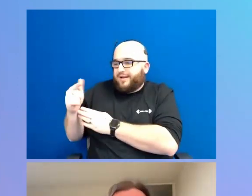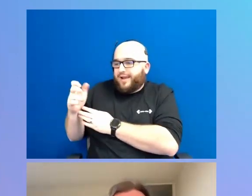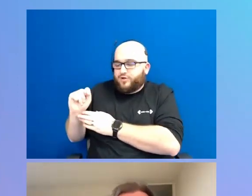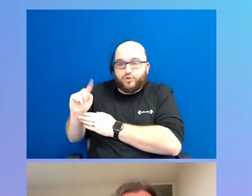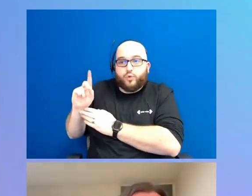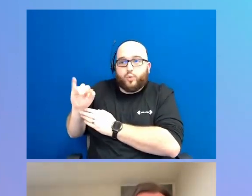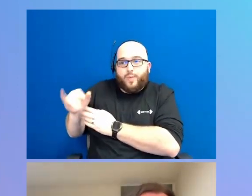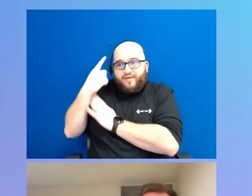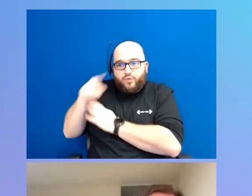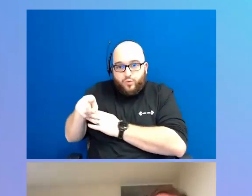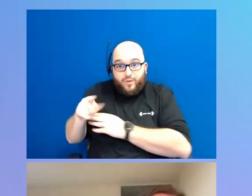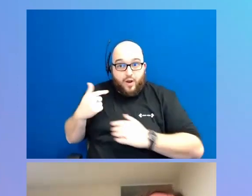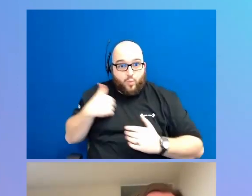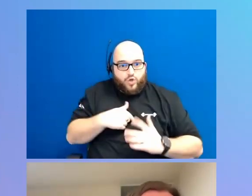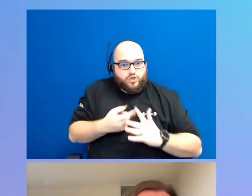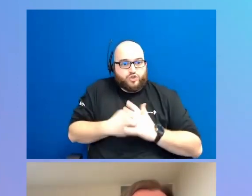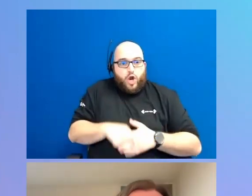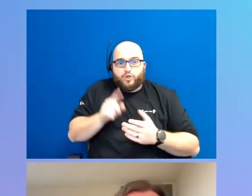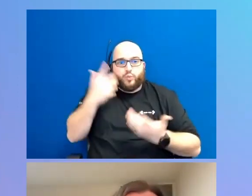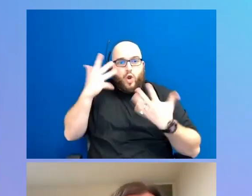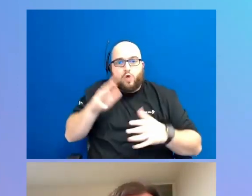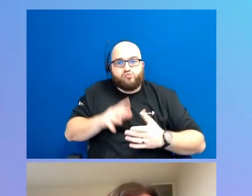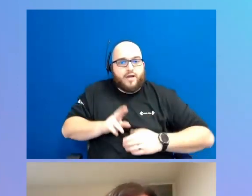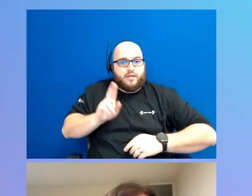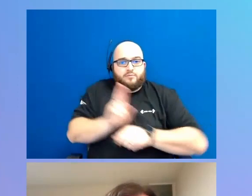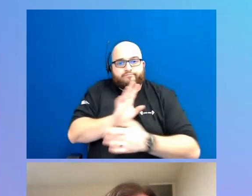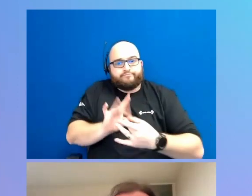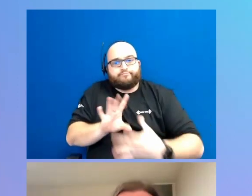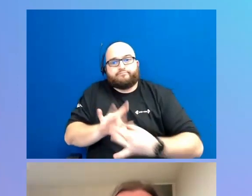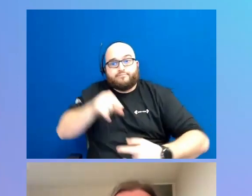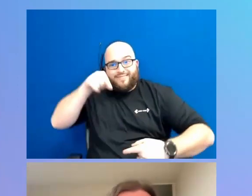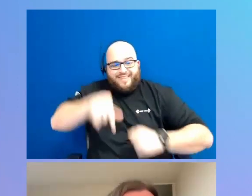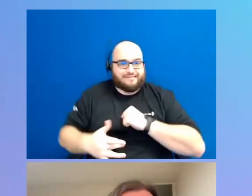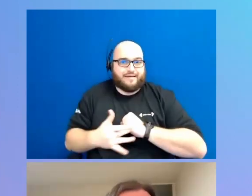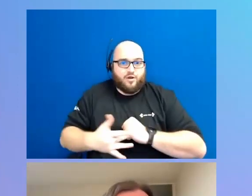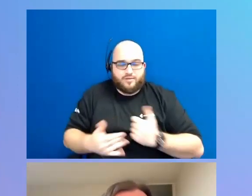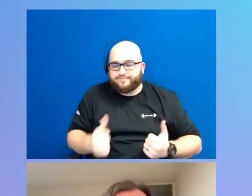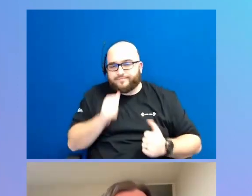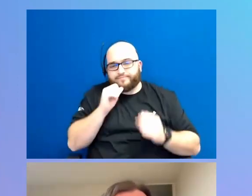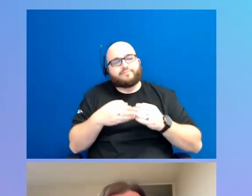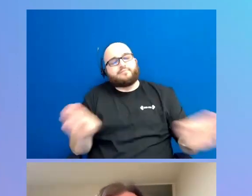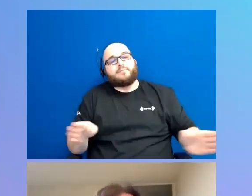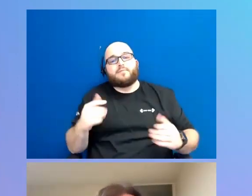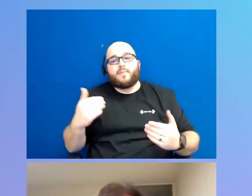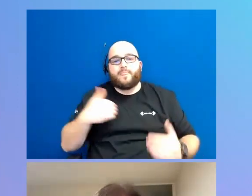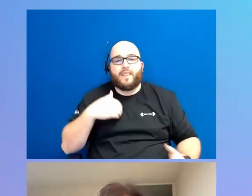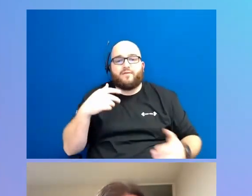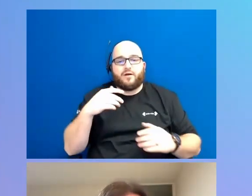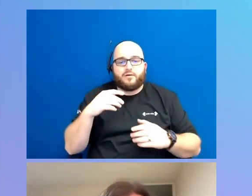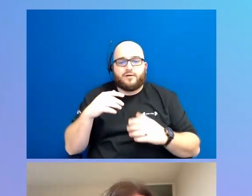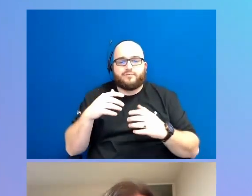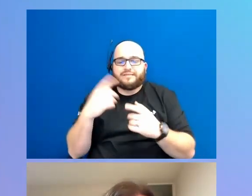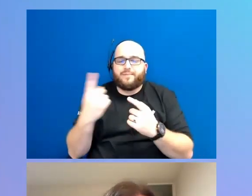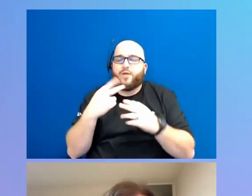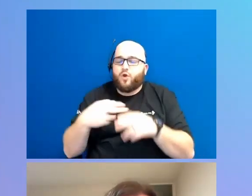get released. So it's not super widestream yet, but there's a search engine called Perplexity that's using